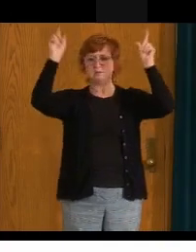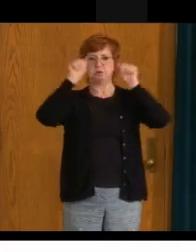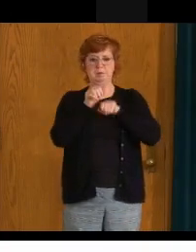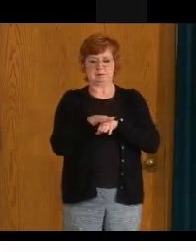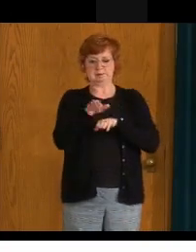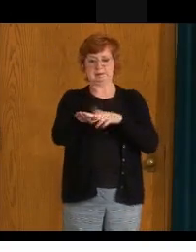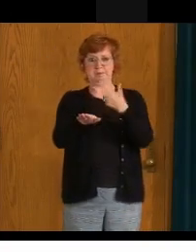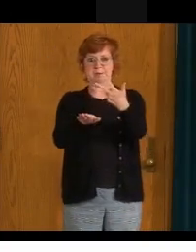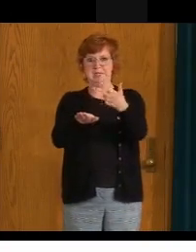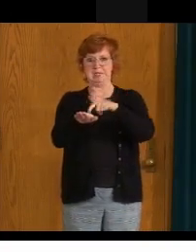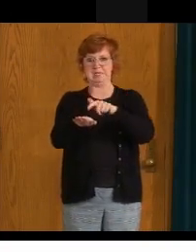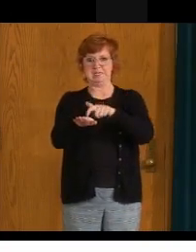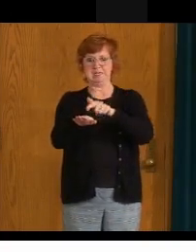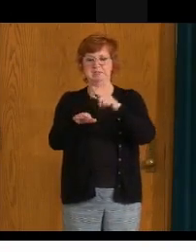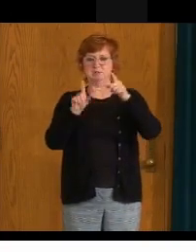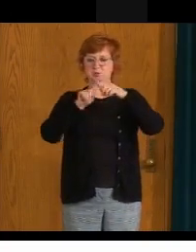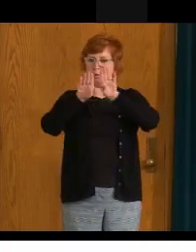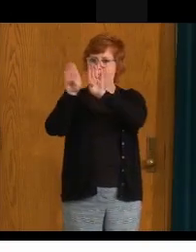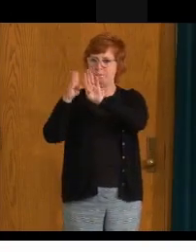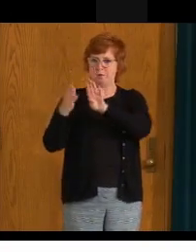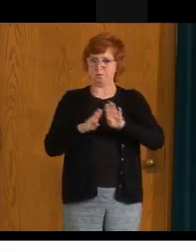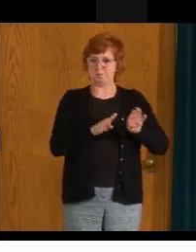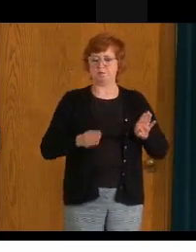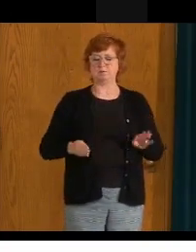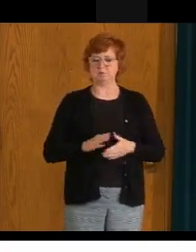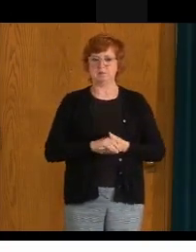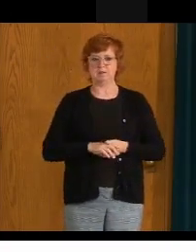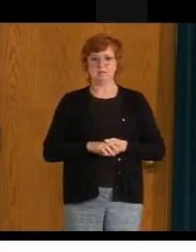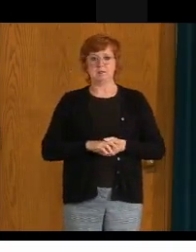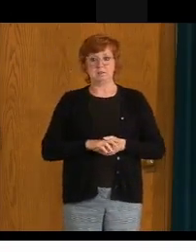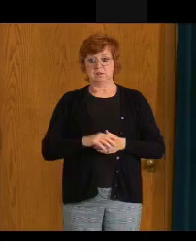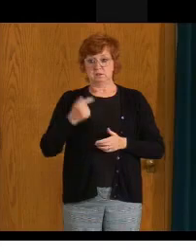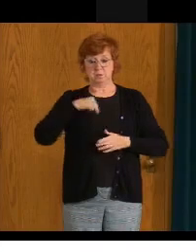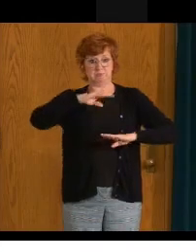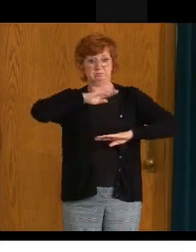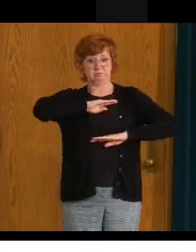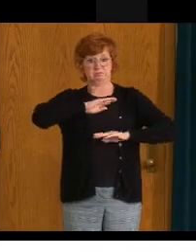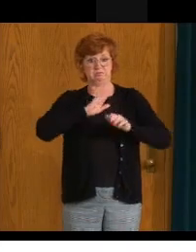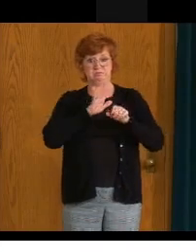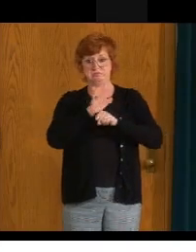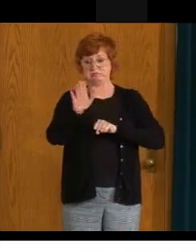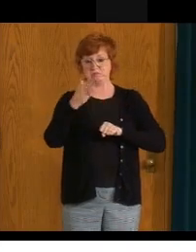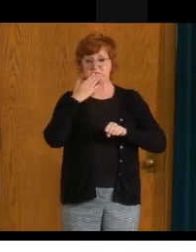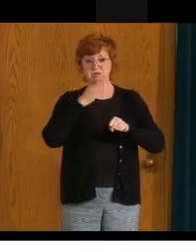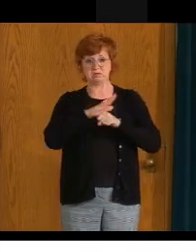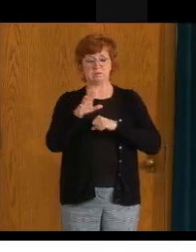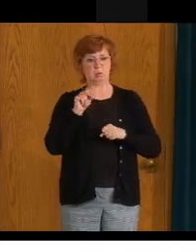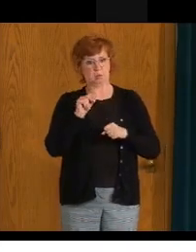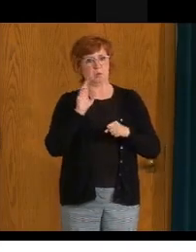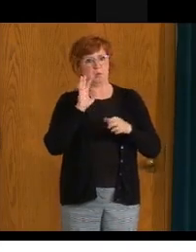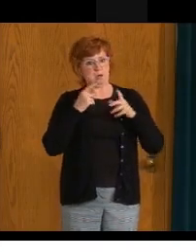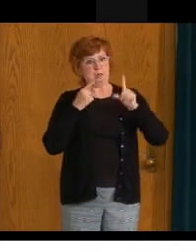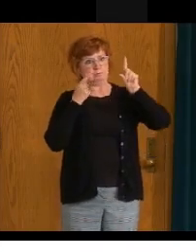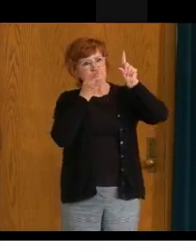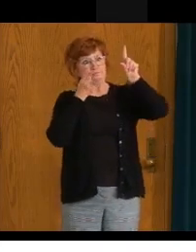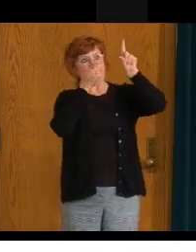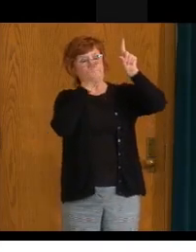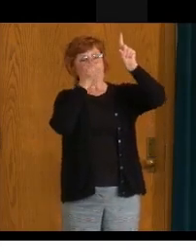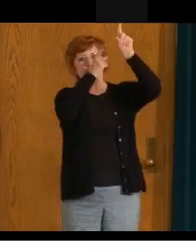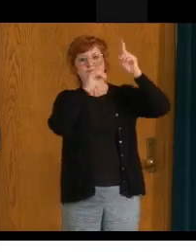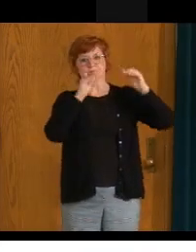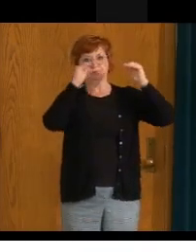opening target. But we're not stopping there. As we progress through the summer, we want to continue to push the